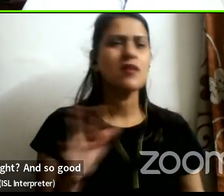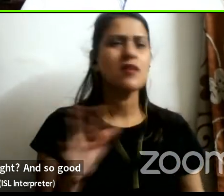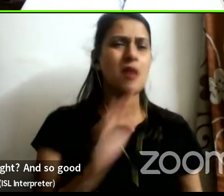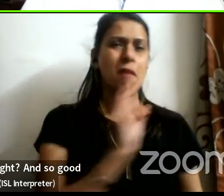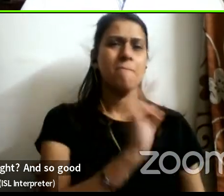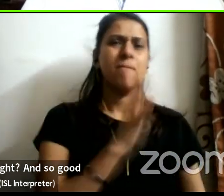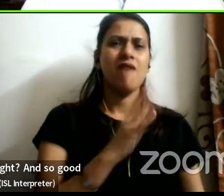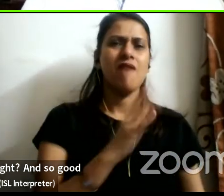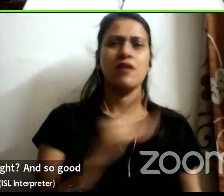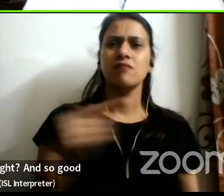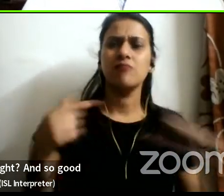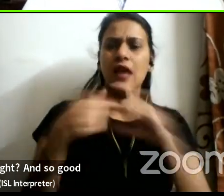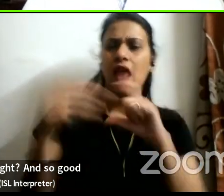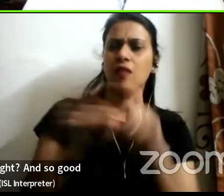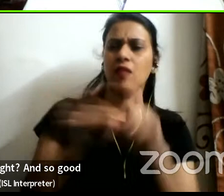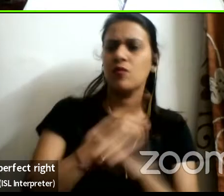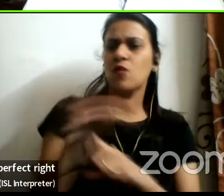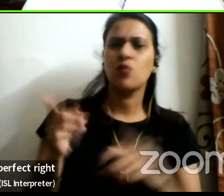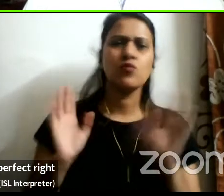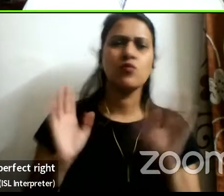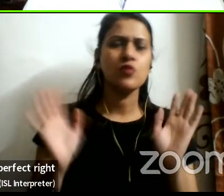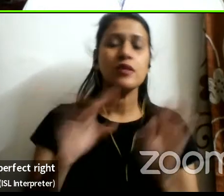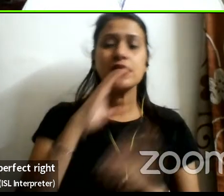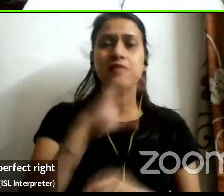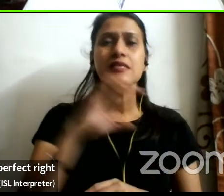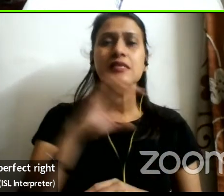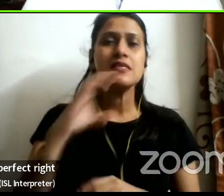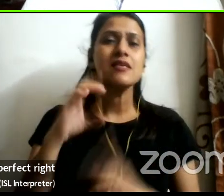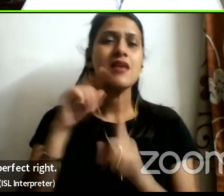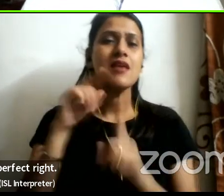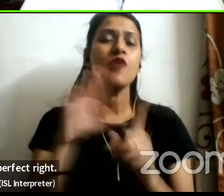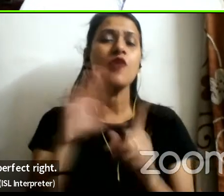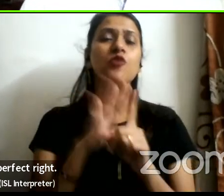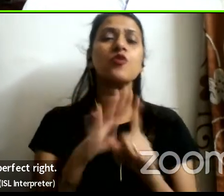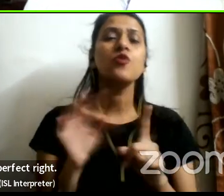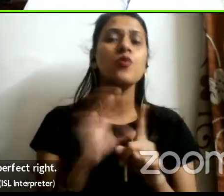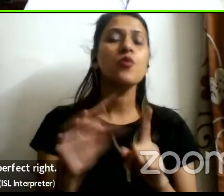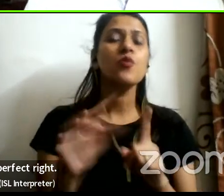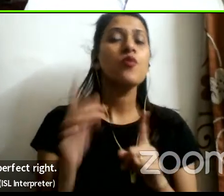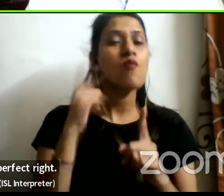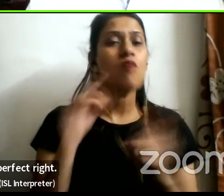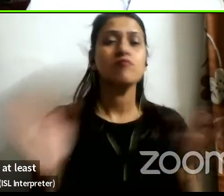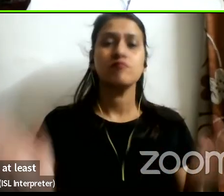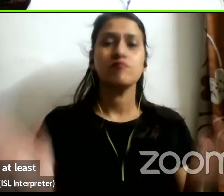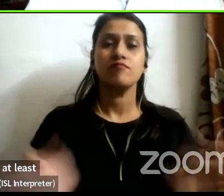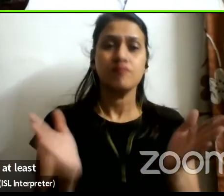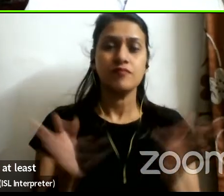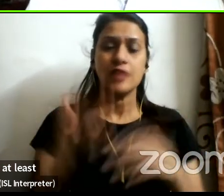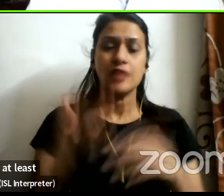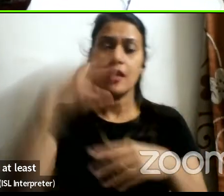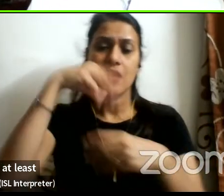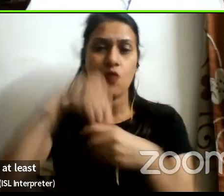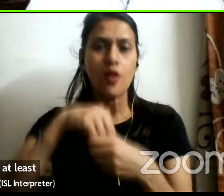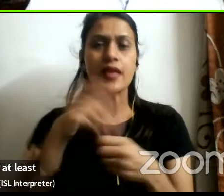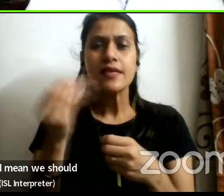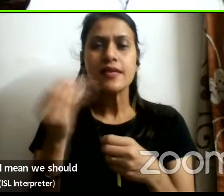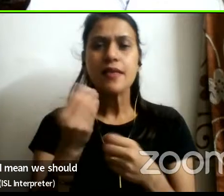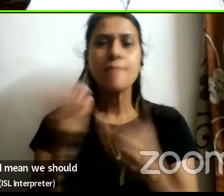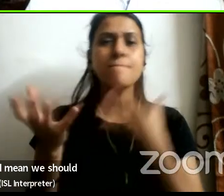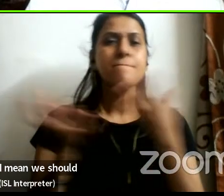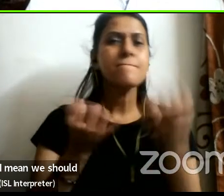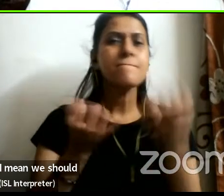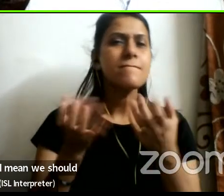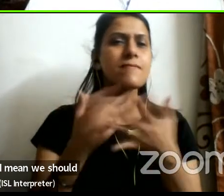Right. So therefore, what CCI does is, at least, we should give credit to them. They engage in some market studies, and the limited data